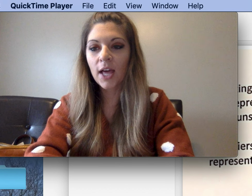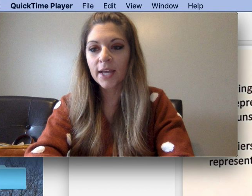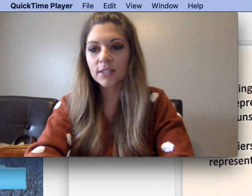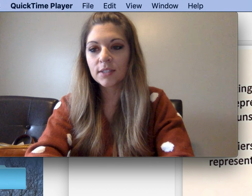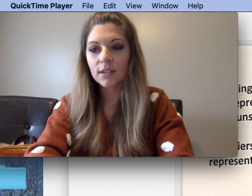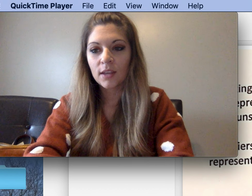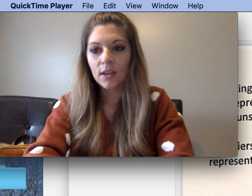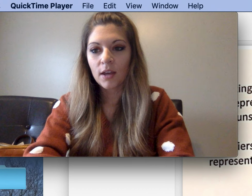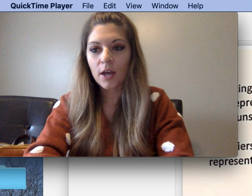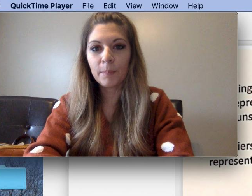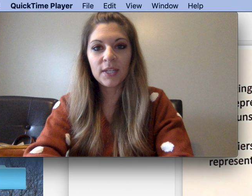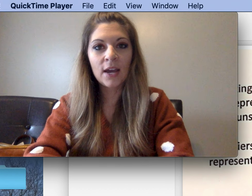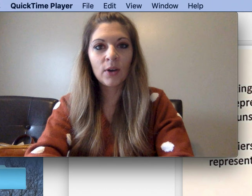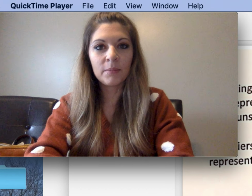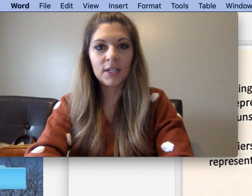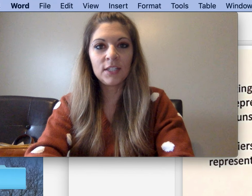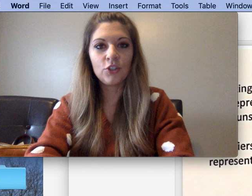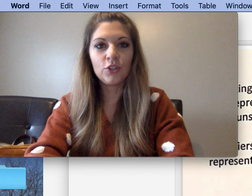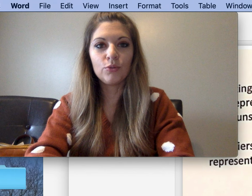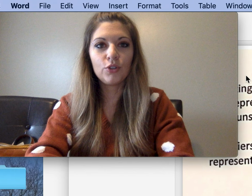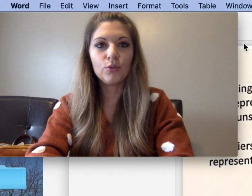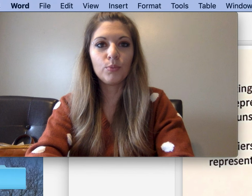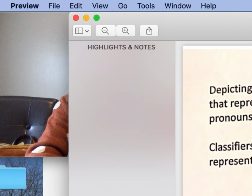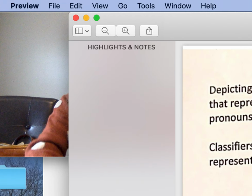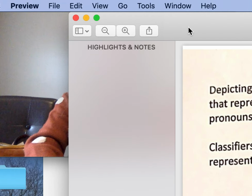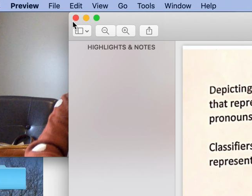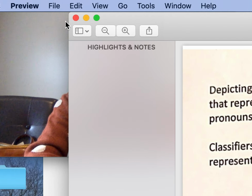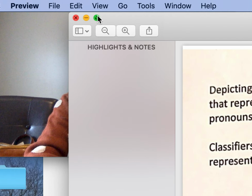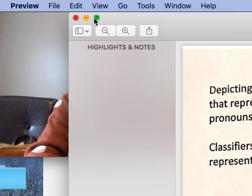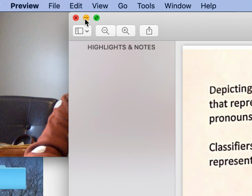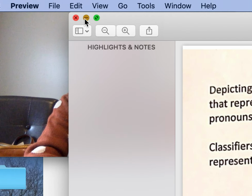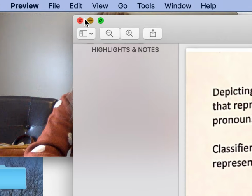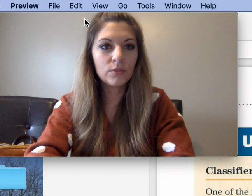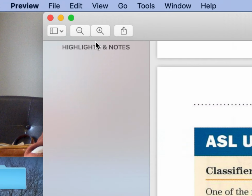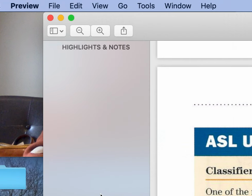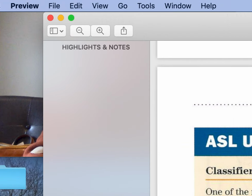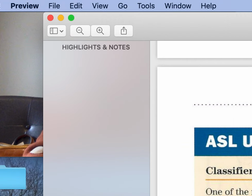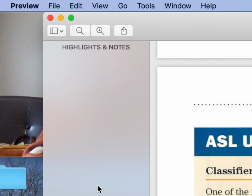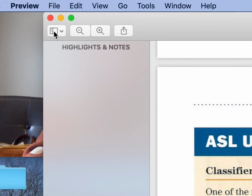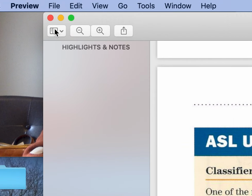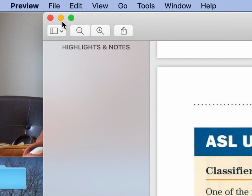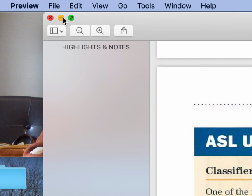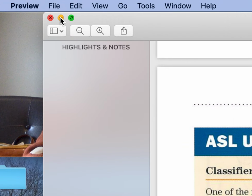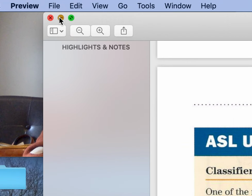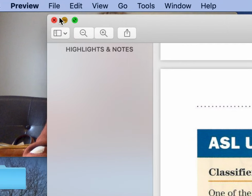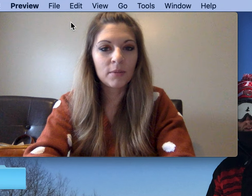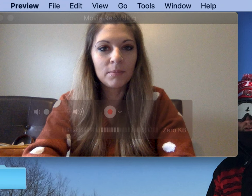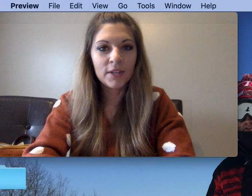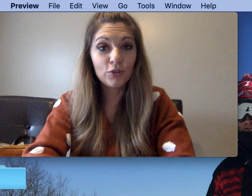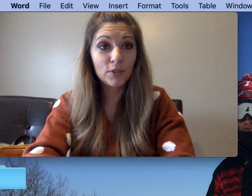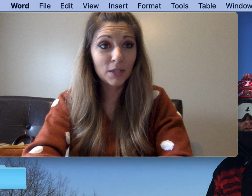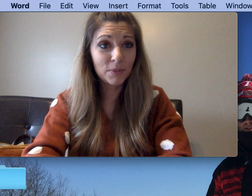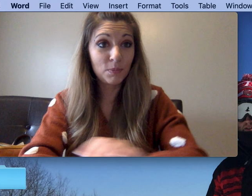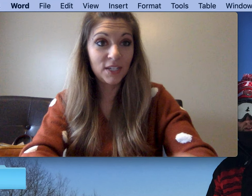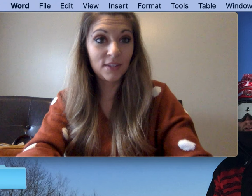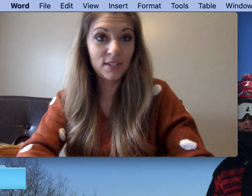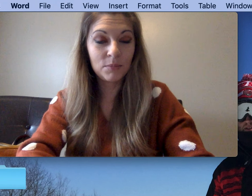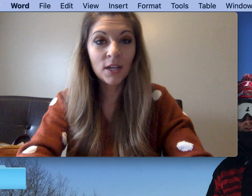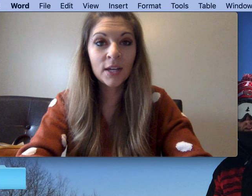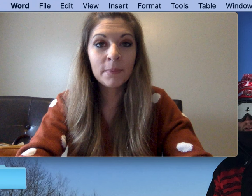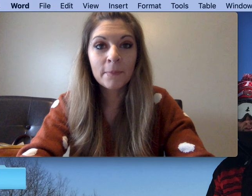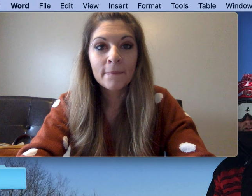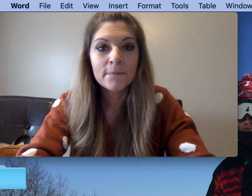in class. But now I'm going to need you to bring up your notes. And I'm going to try my best to type and speak at